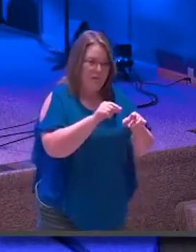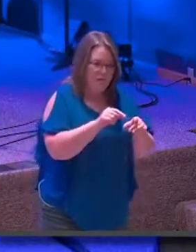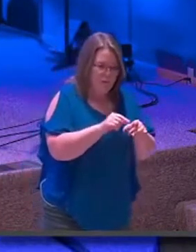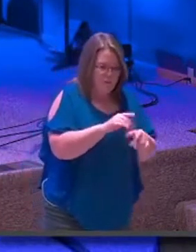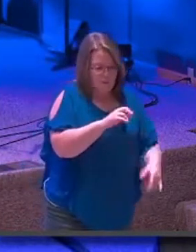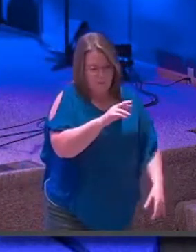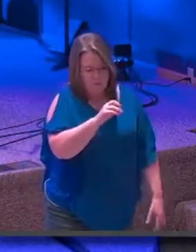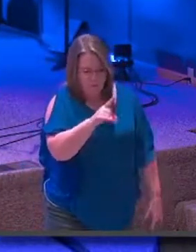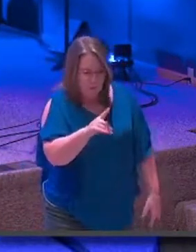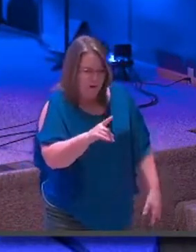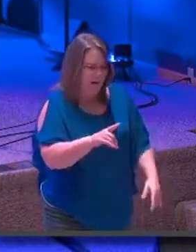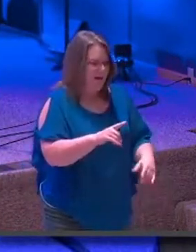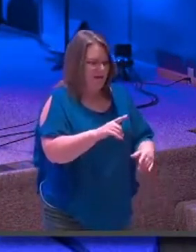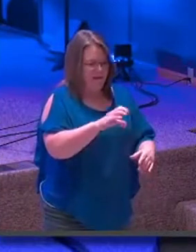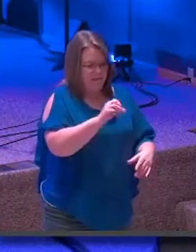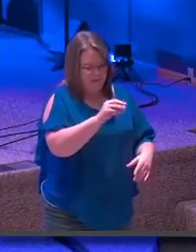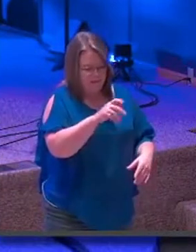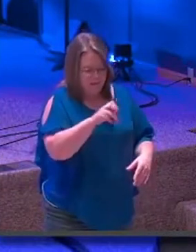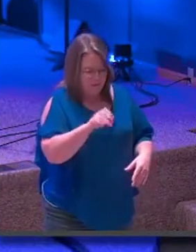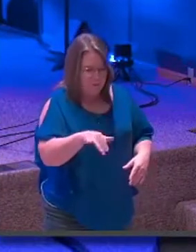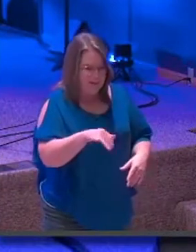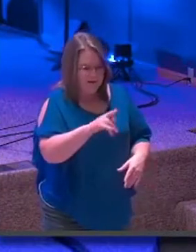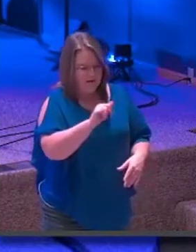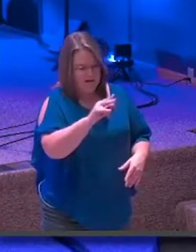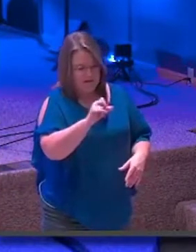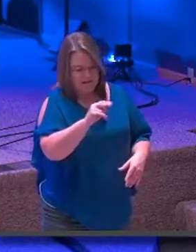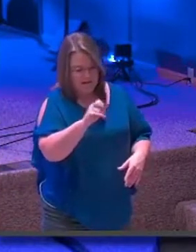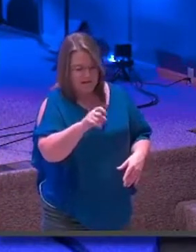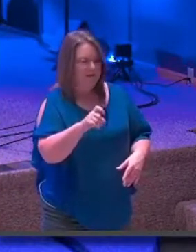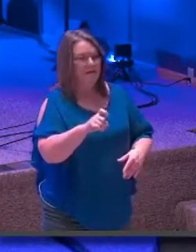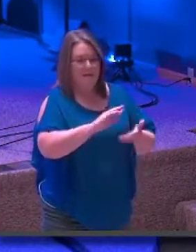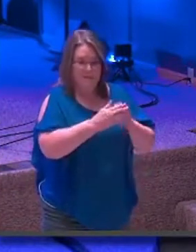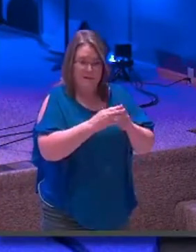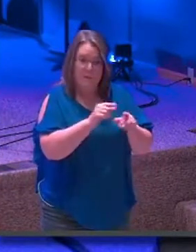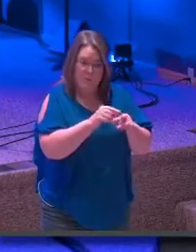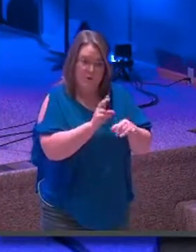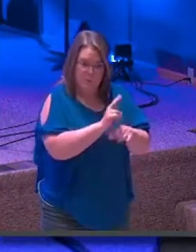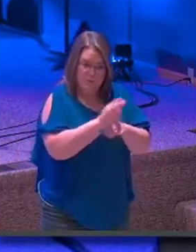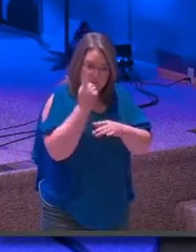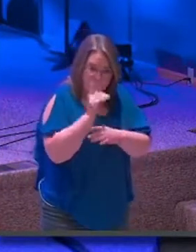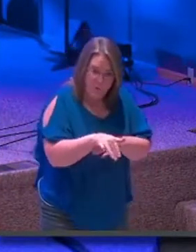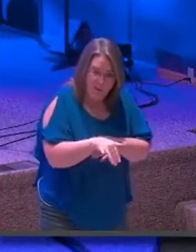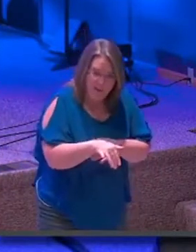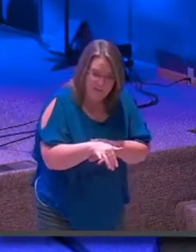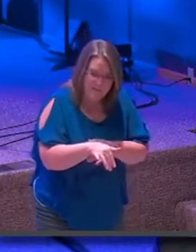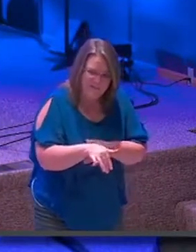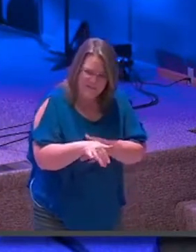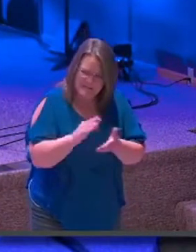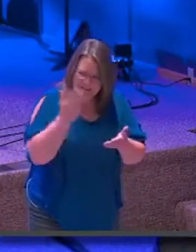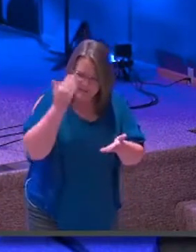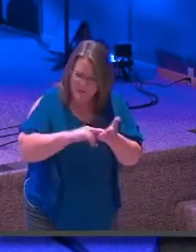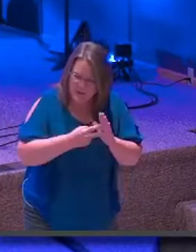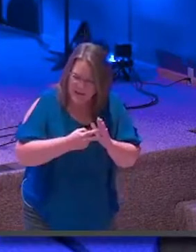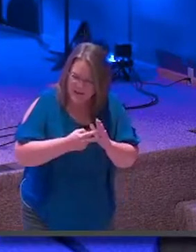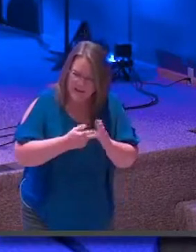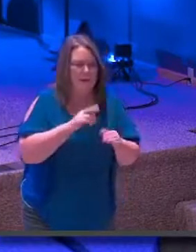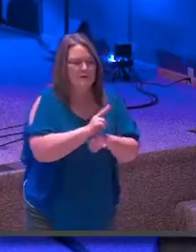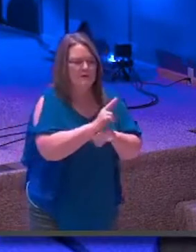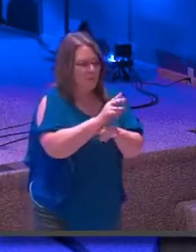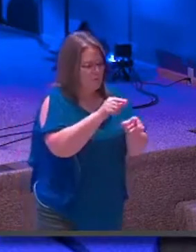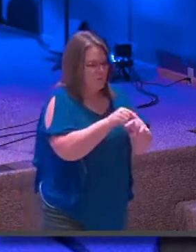the company, Kleenex, has become the word that we use for the facial tissue. See what I'm saying? So we use the word